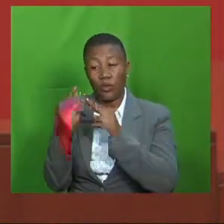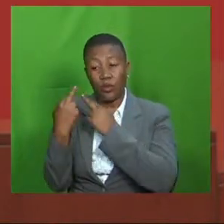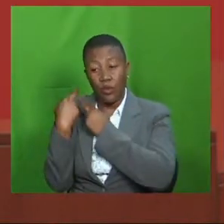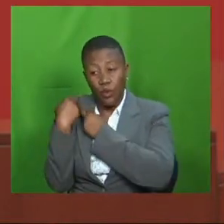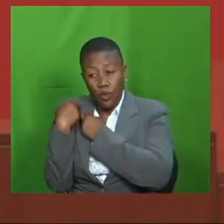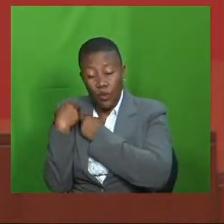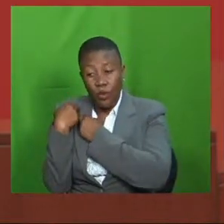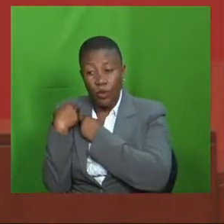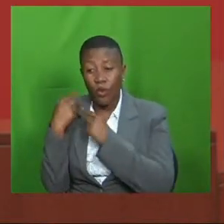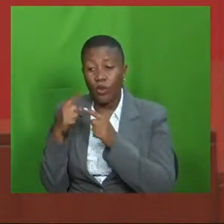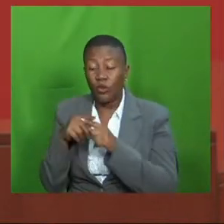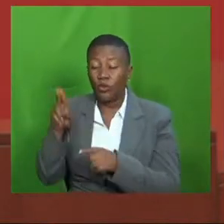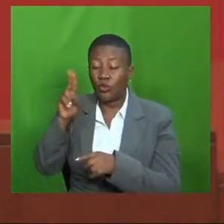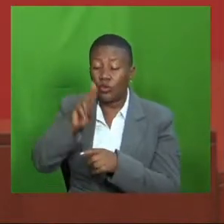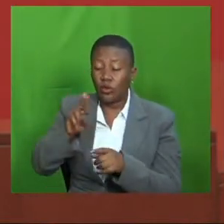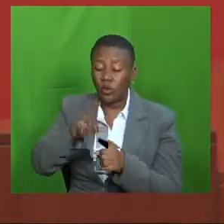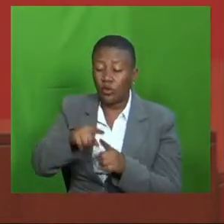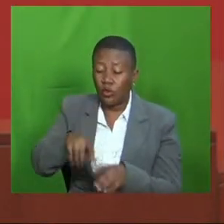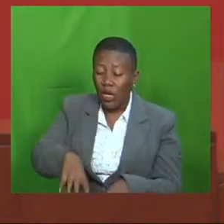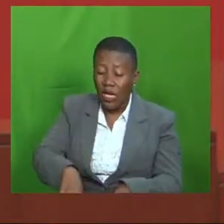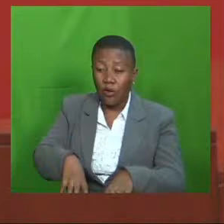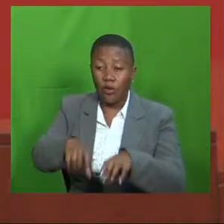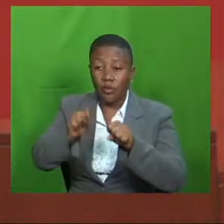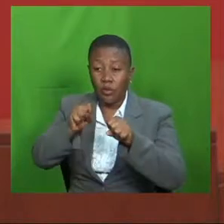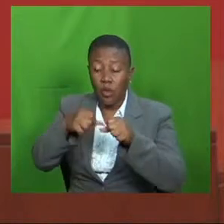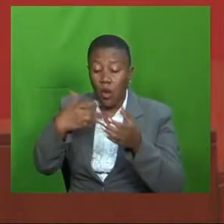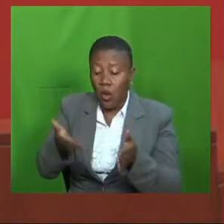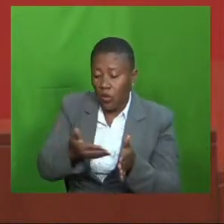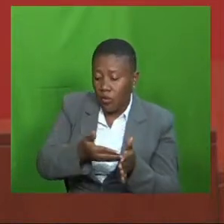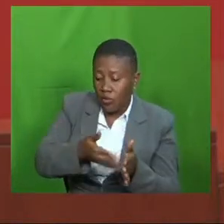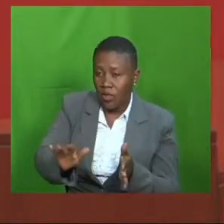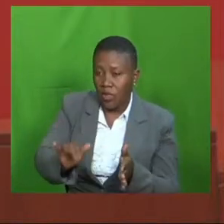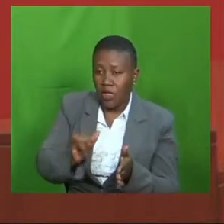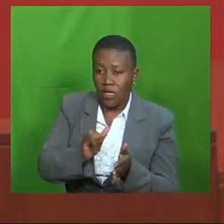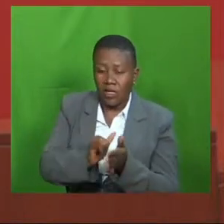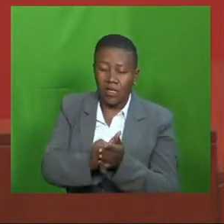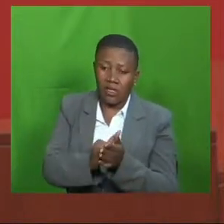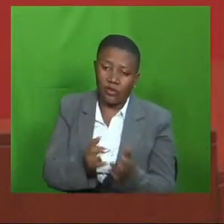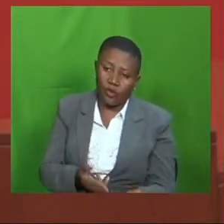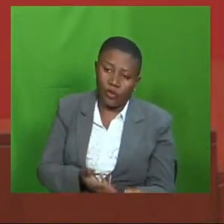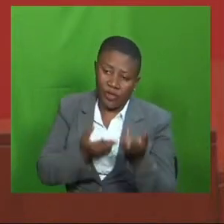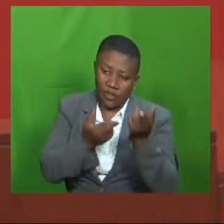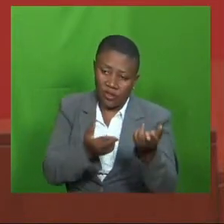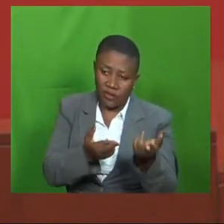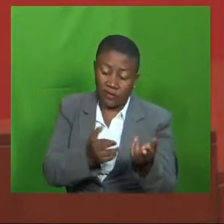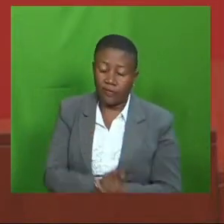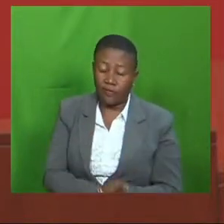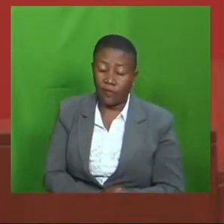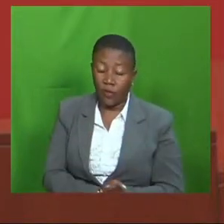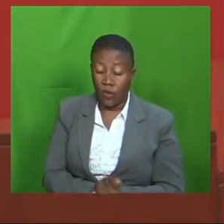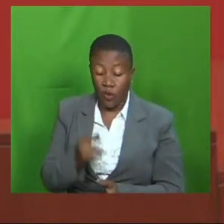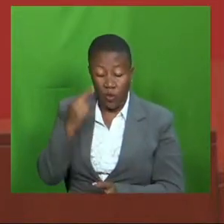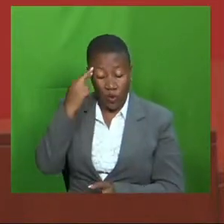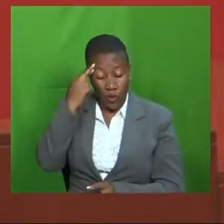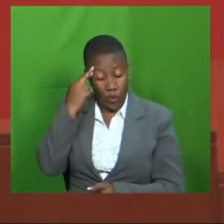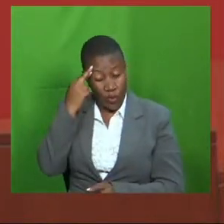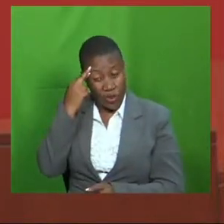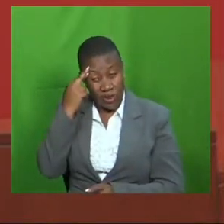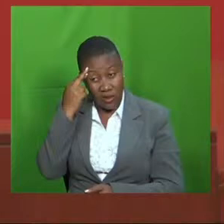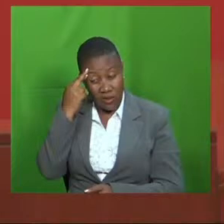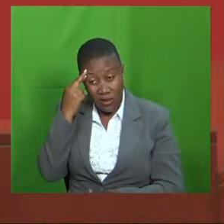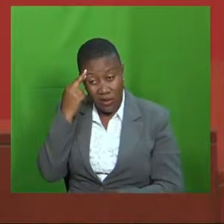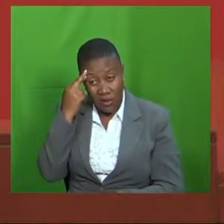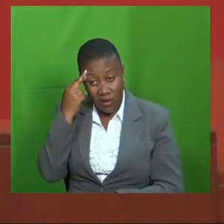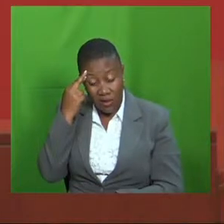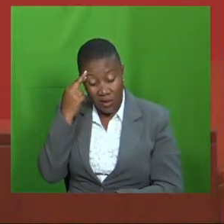in choosing to adopt or reject the recommendations. The rationale for this structure